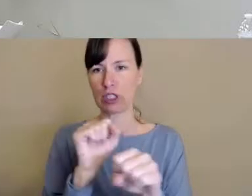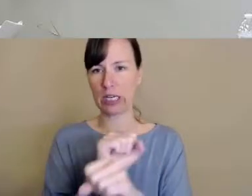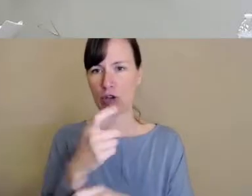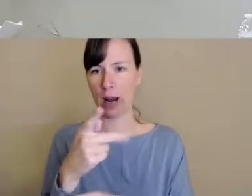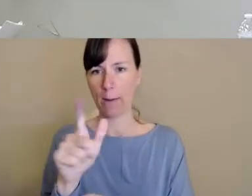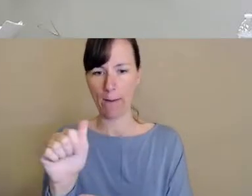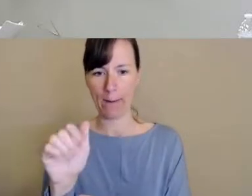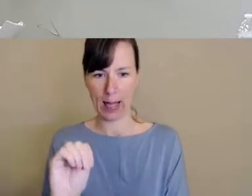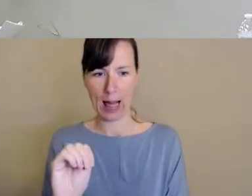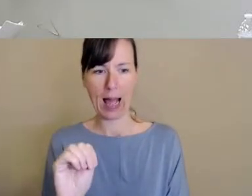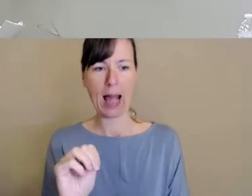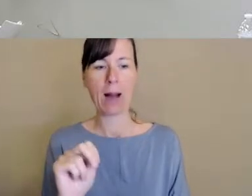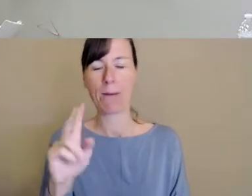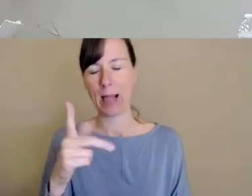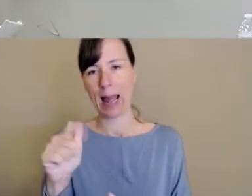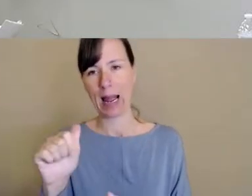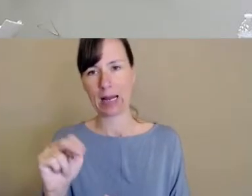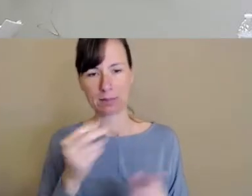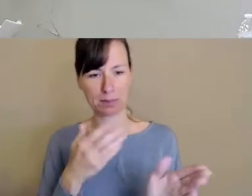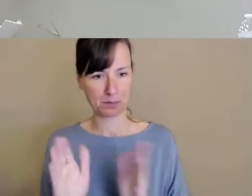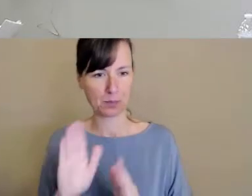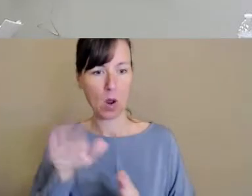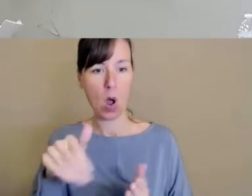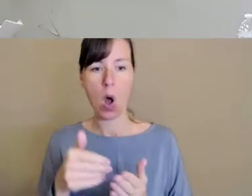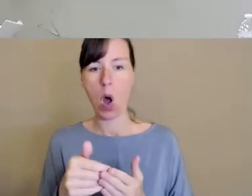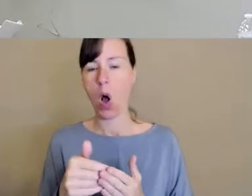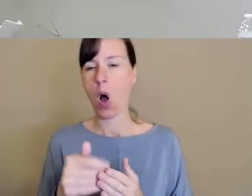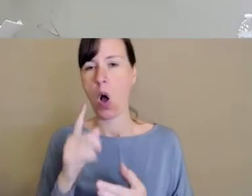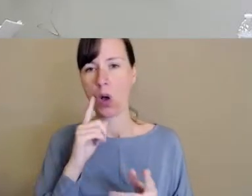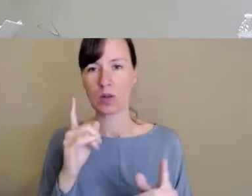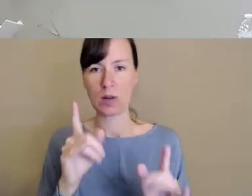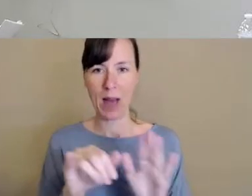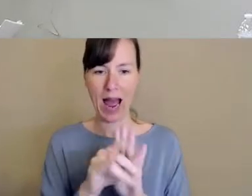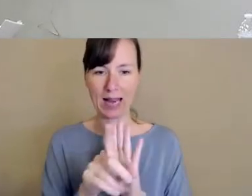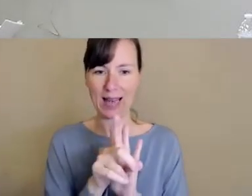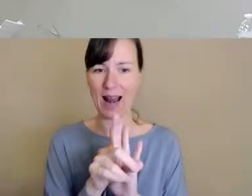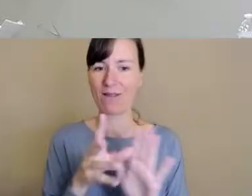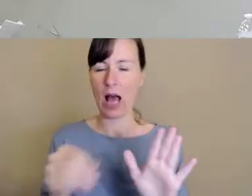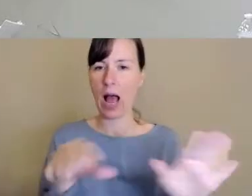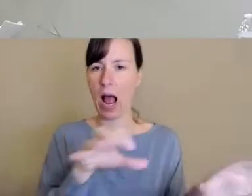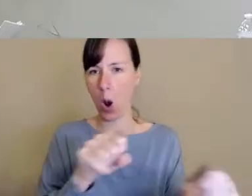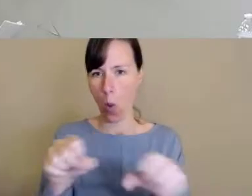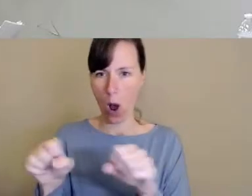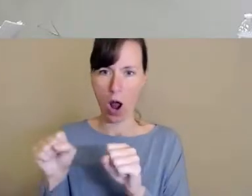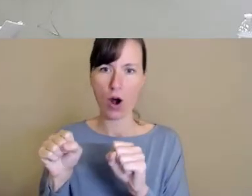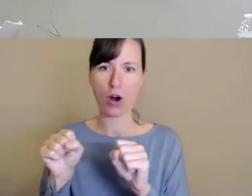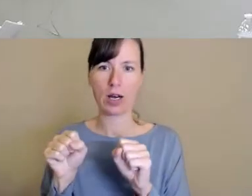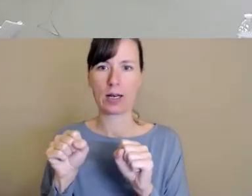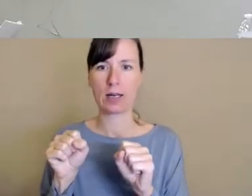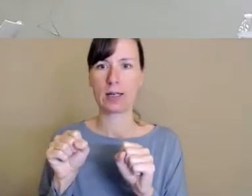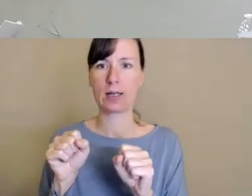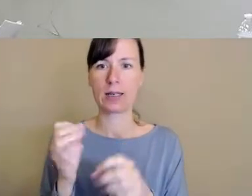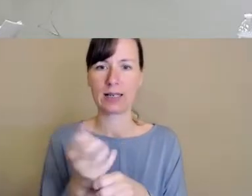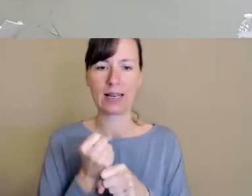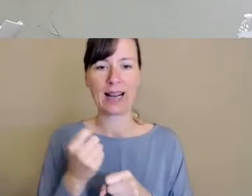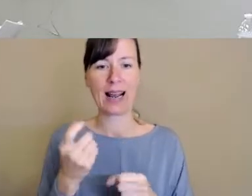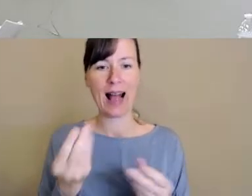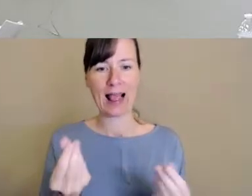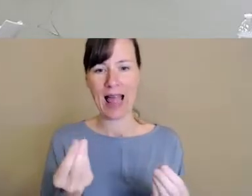land that is environmentally significant land to acquire it and preserve